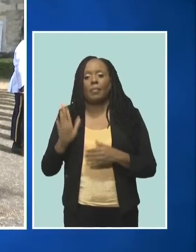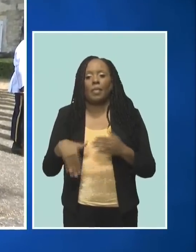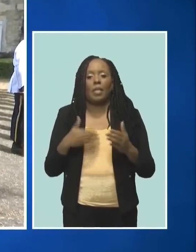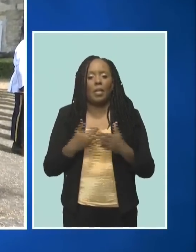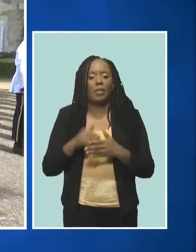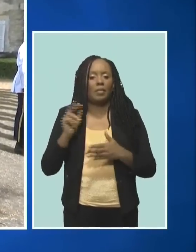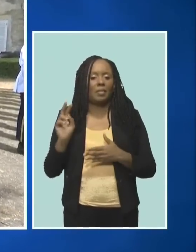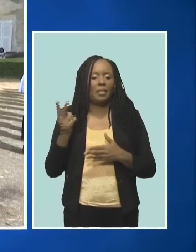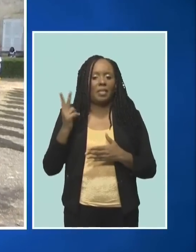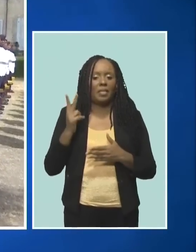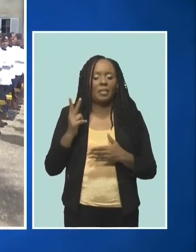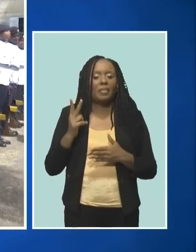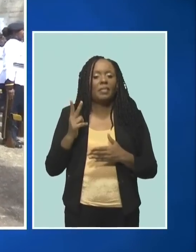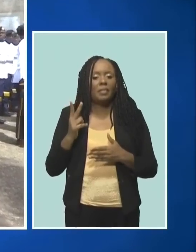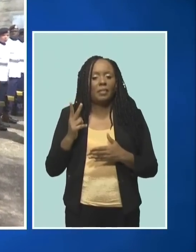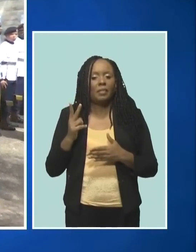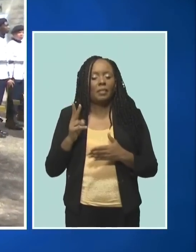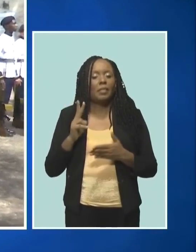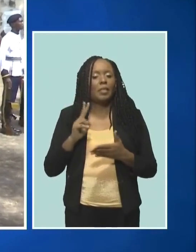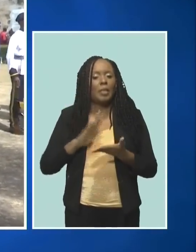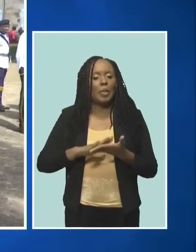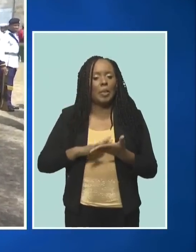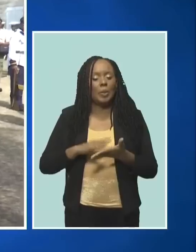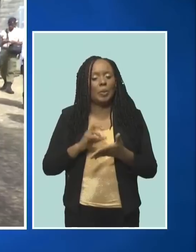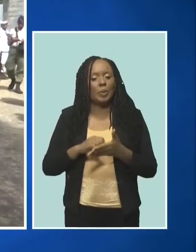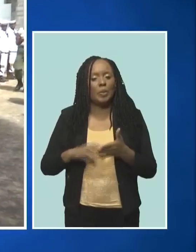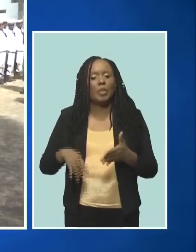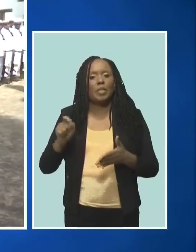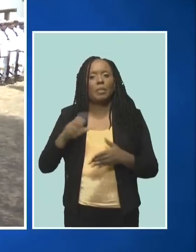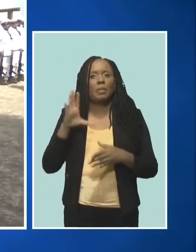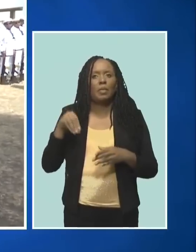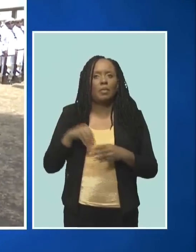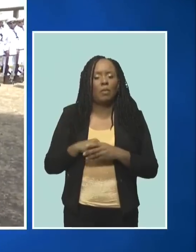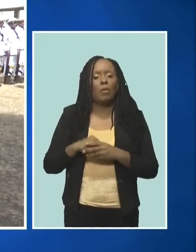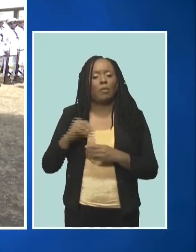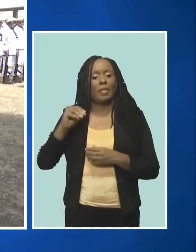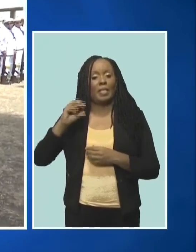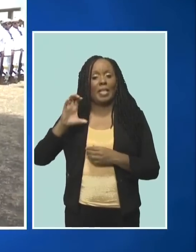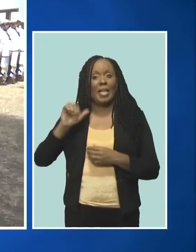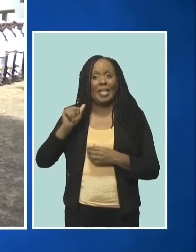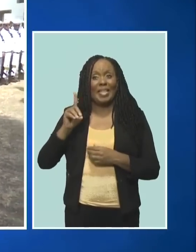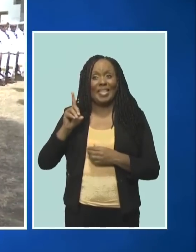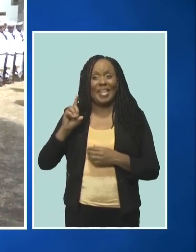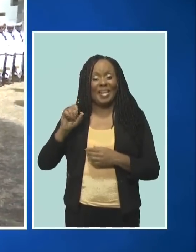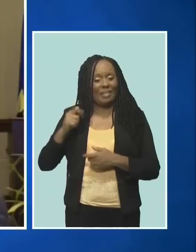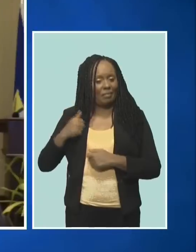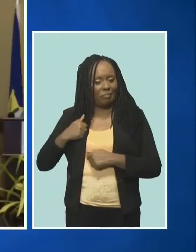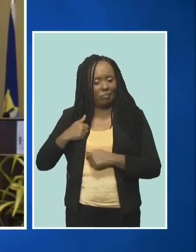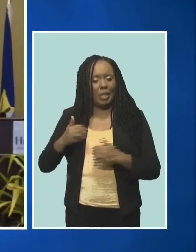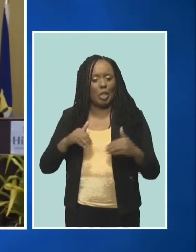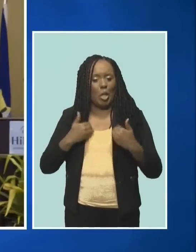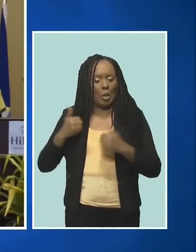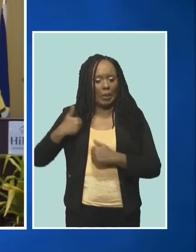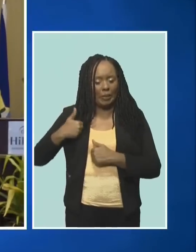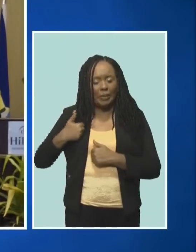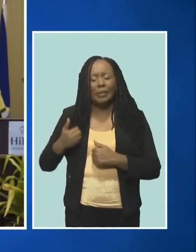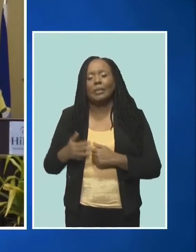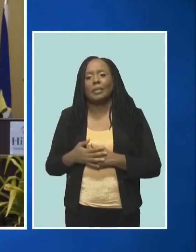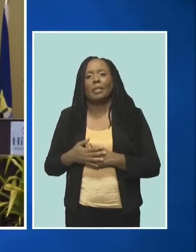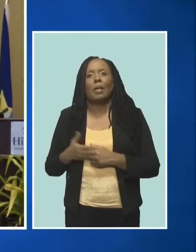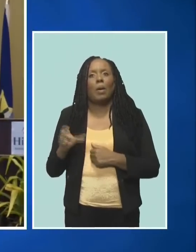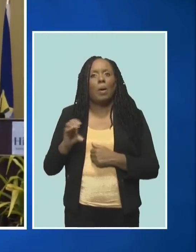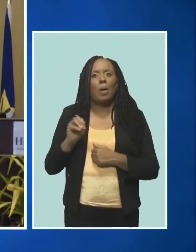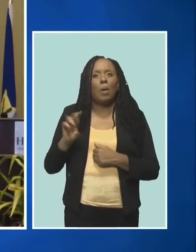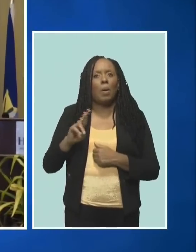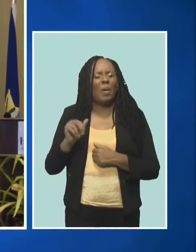Corps or another national youth organization. Mr. Abrams was speaking at the opening ceremony of